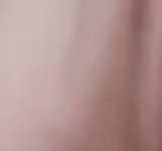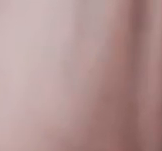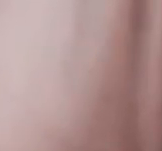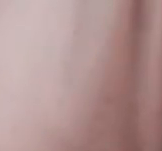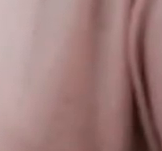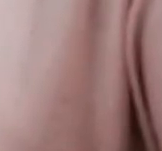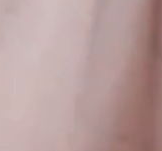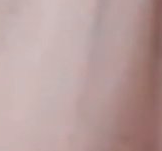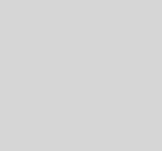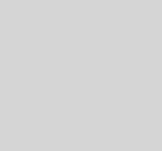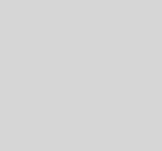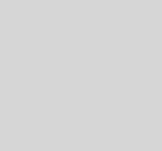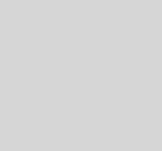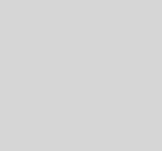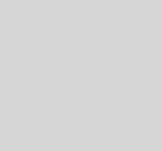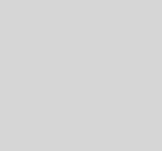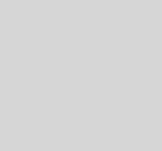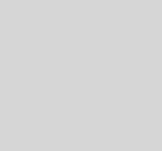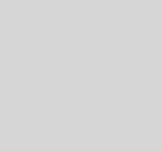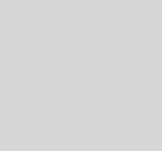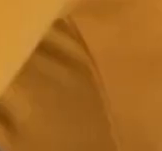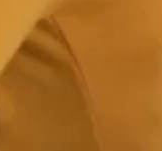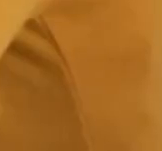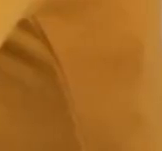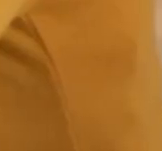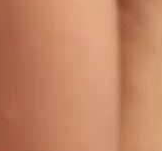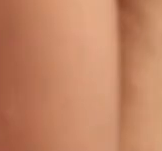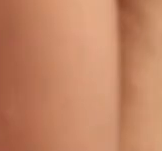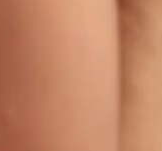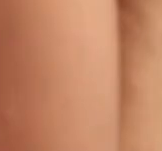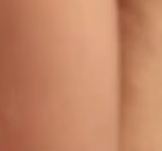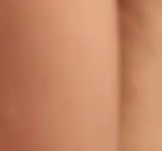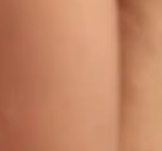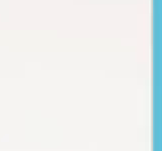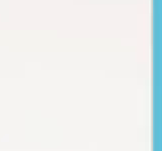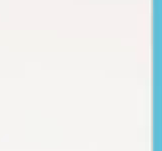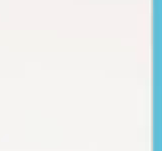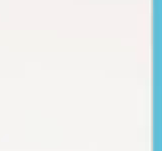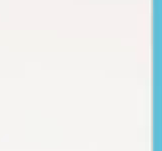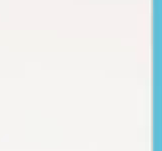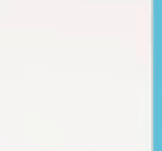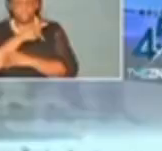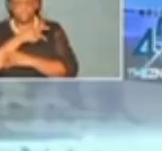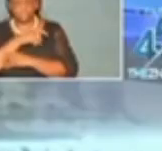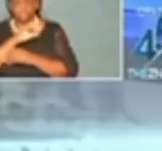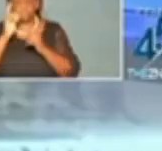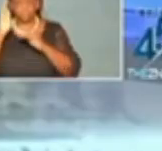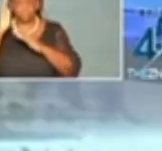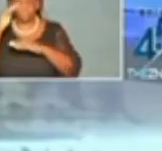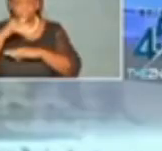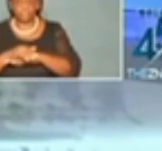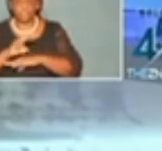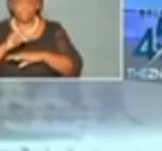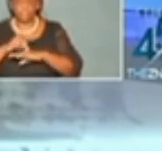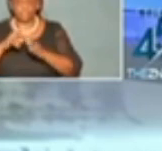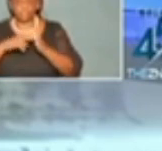Moms are the best. And this year, Zetiness and Comfort Suites wants to help you have the very best Mother's Day ever. Just tune